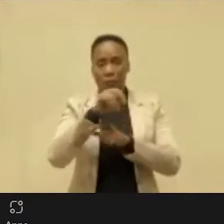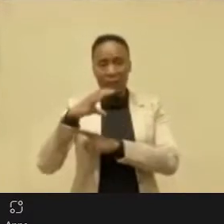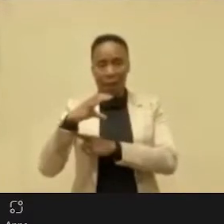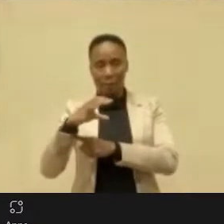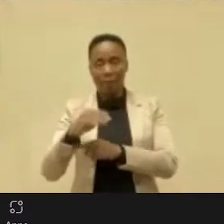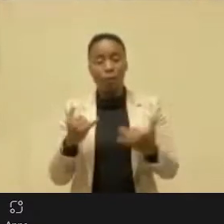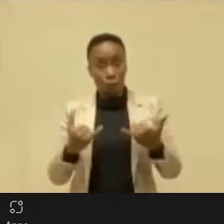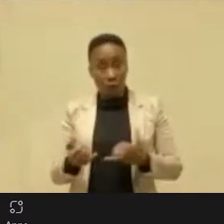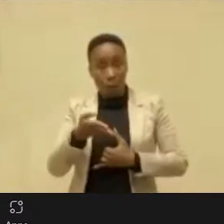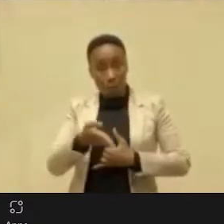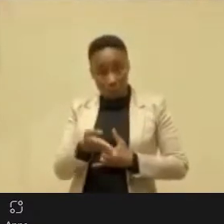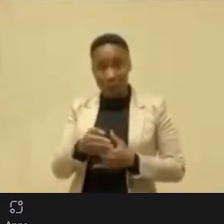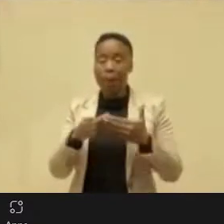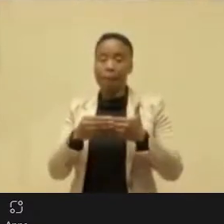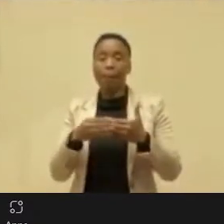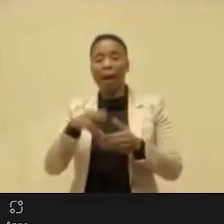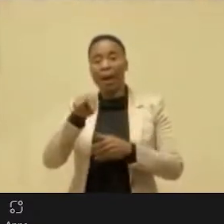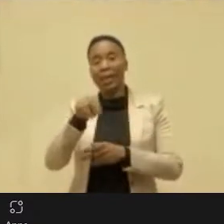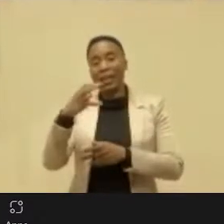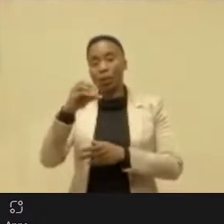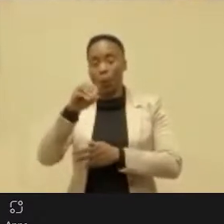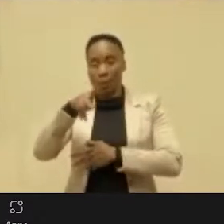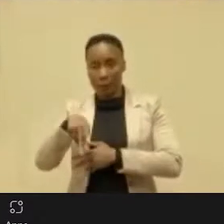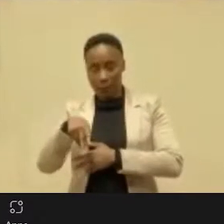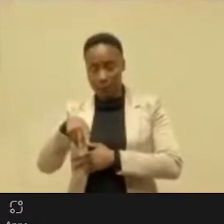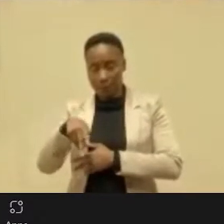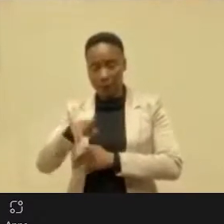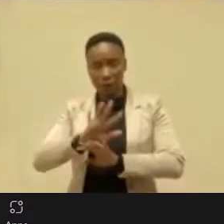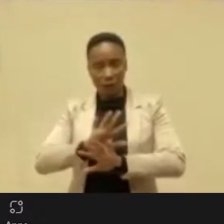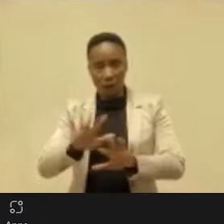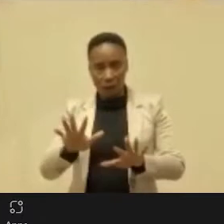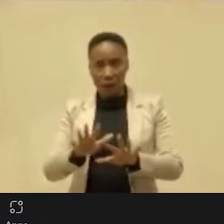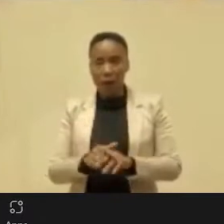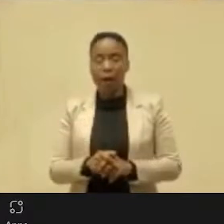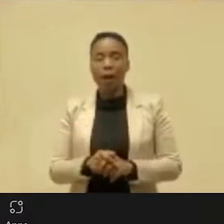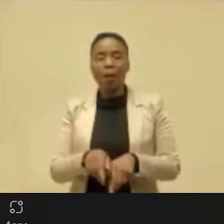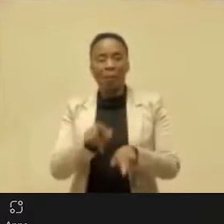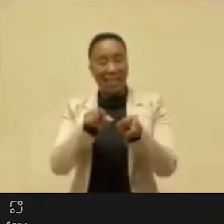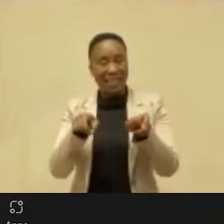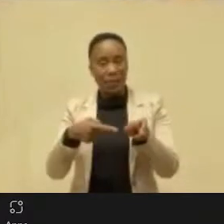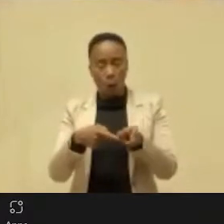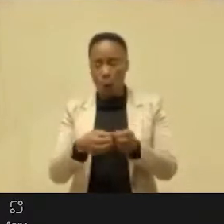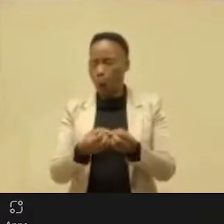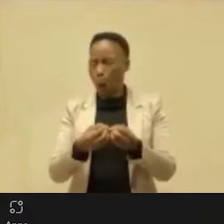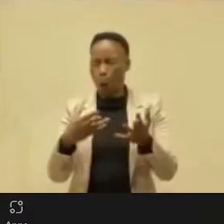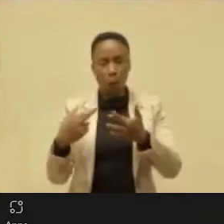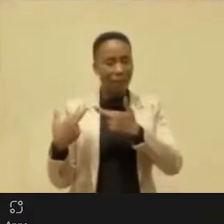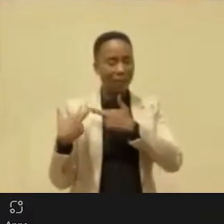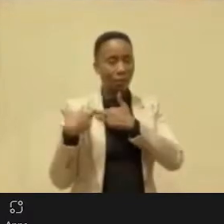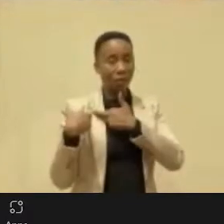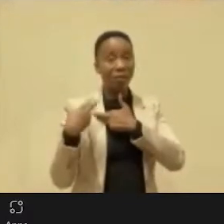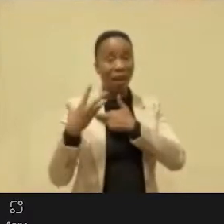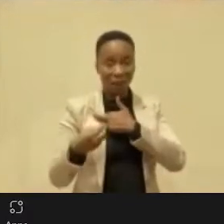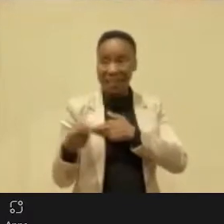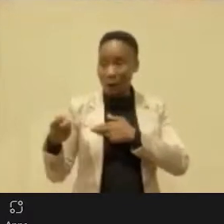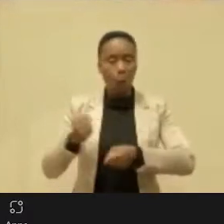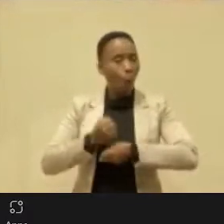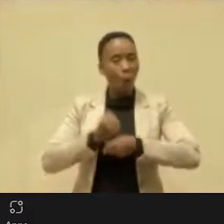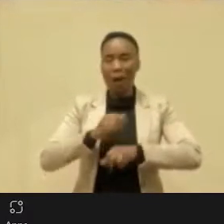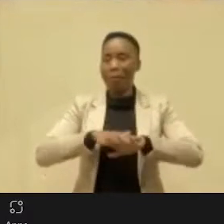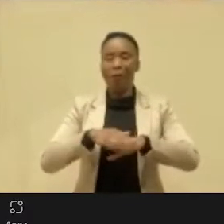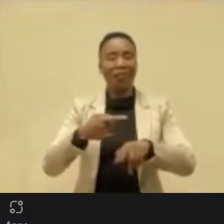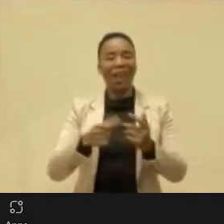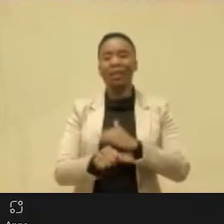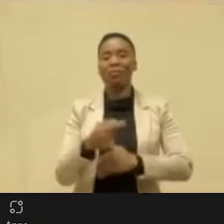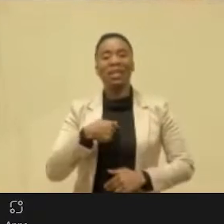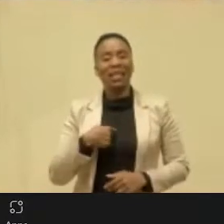the national council of provinces a person with a lot of responsibility she works more than me there is